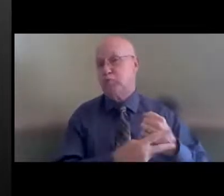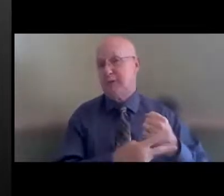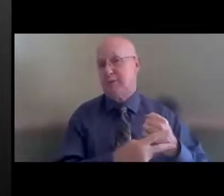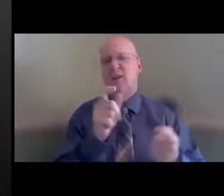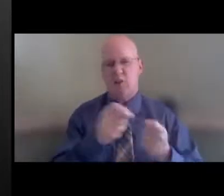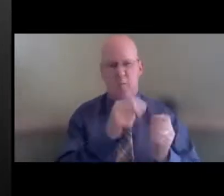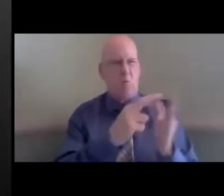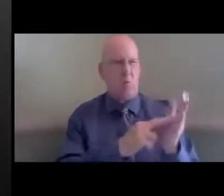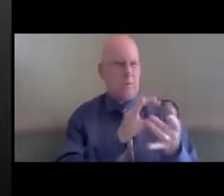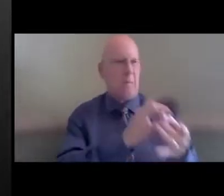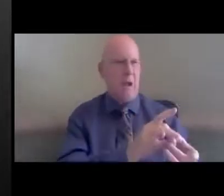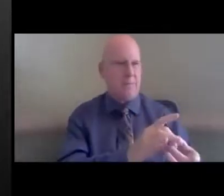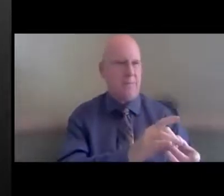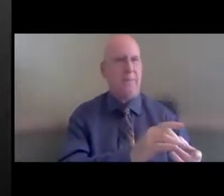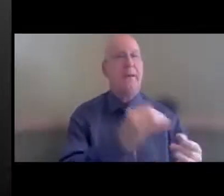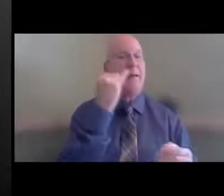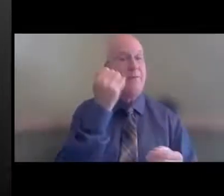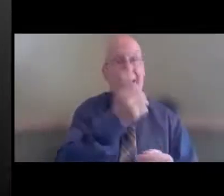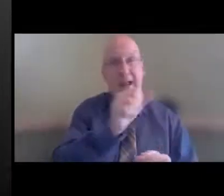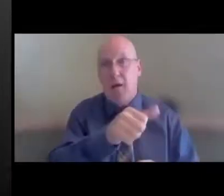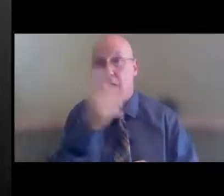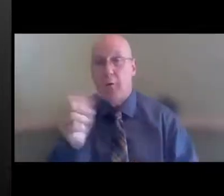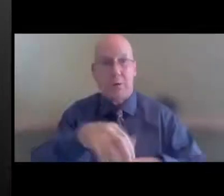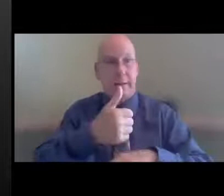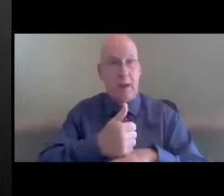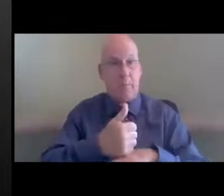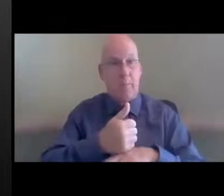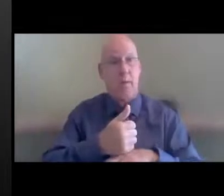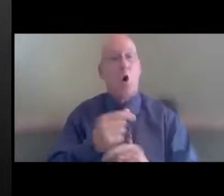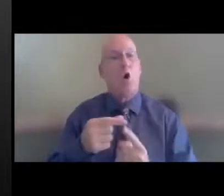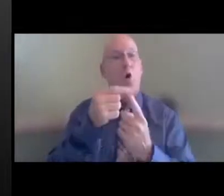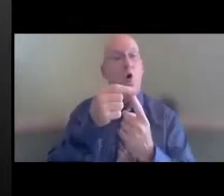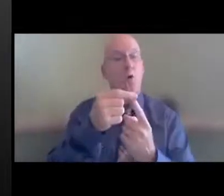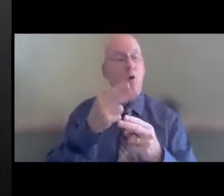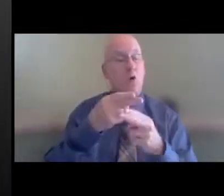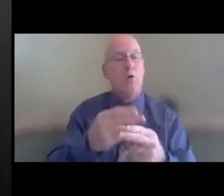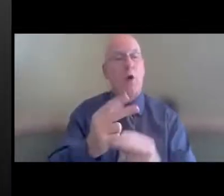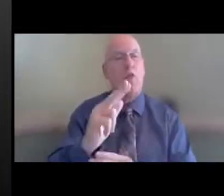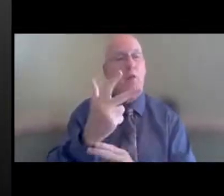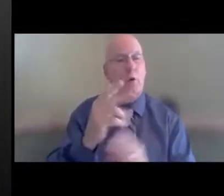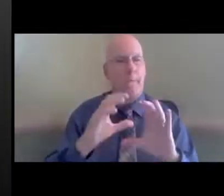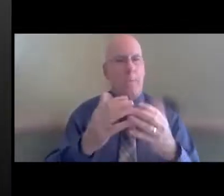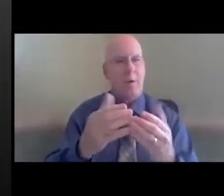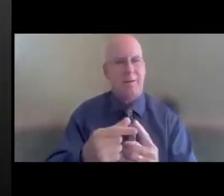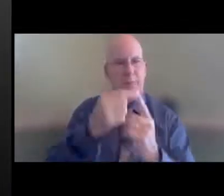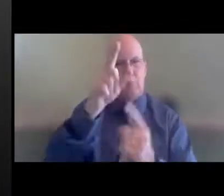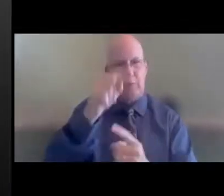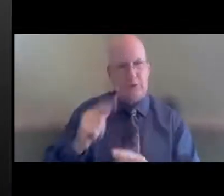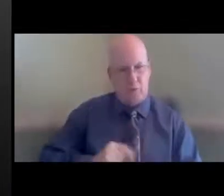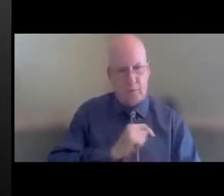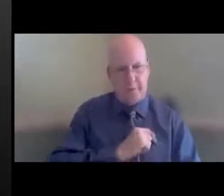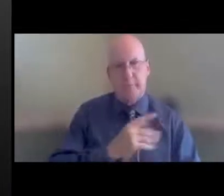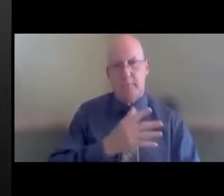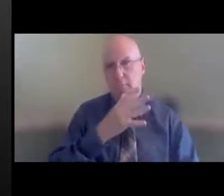that apply. If it's anybody else setting it up, we call those a third party special needs trust. This can be a parent,